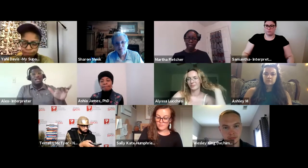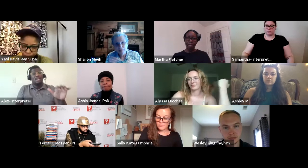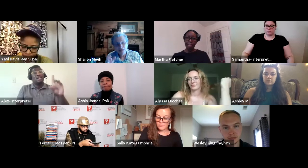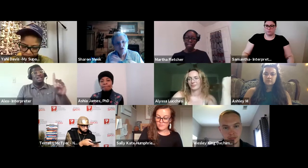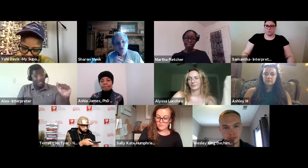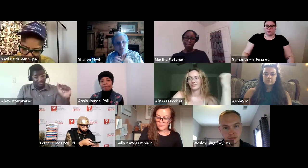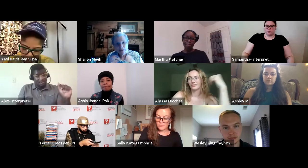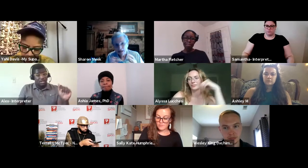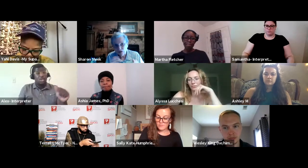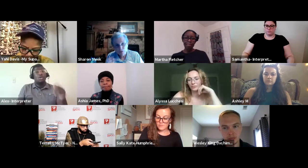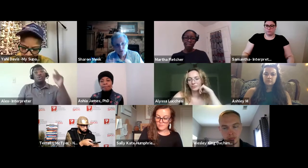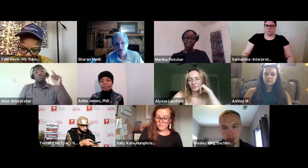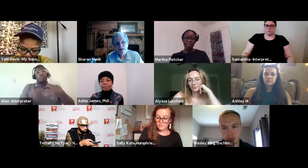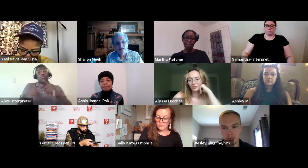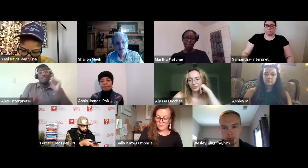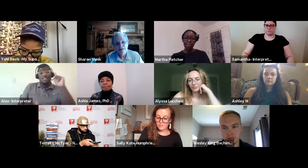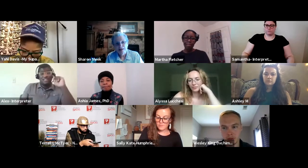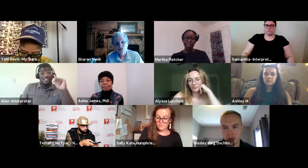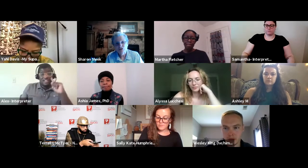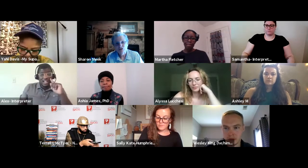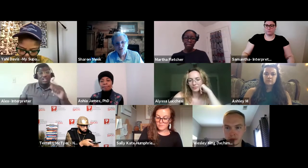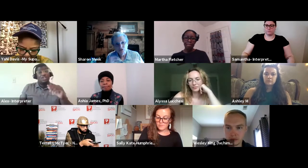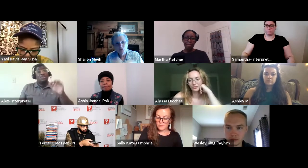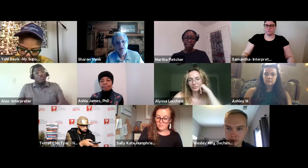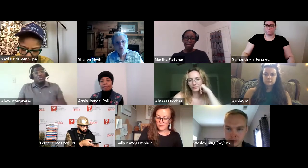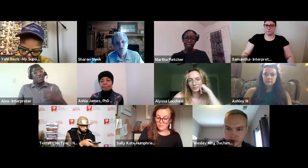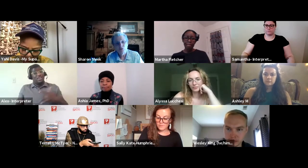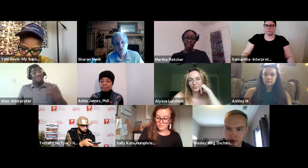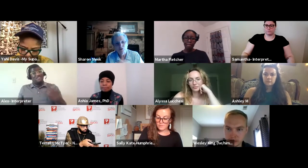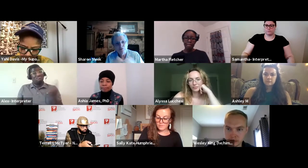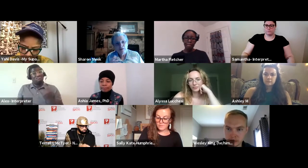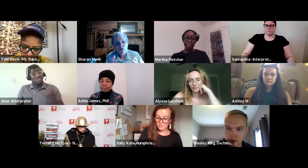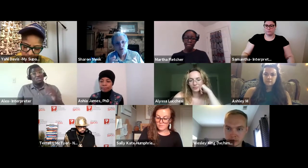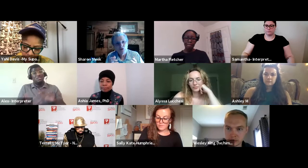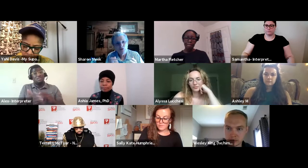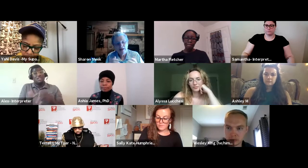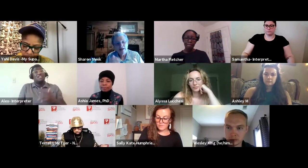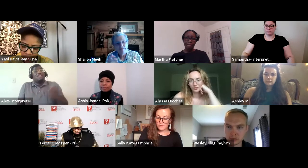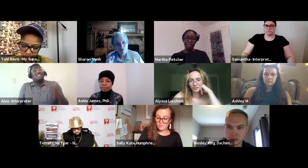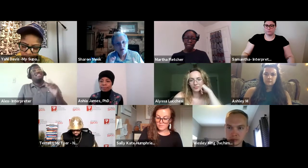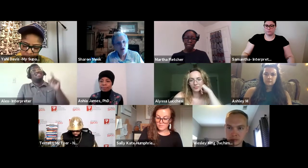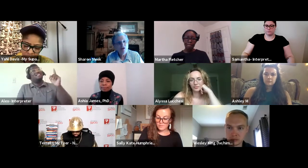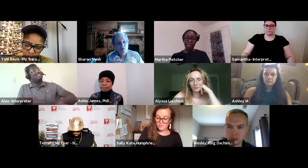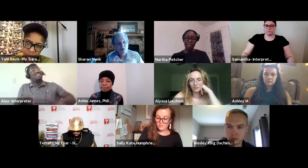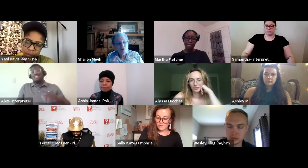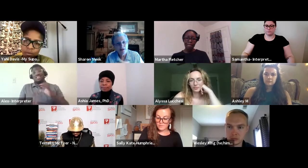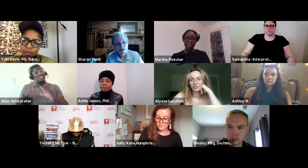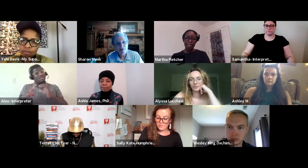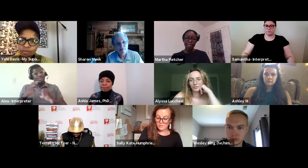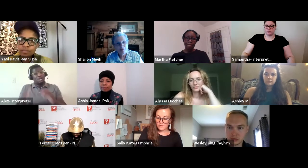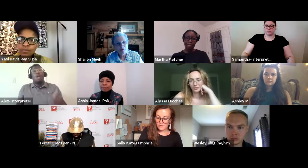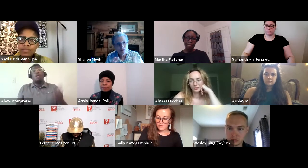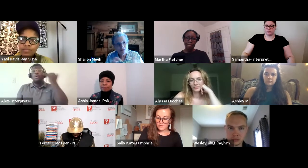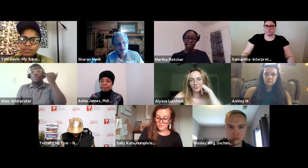It means that you cannot communicate. And so the best way to work with people who have hearing loss or